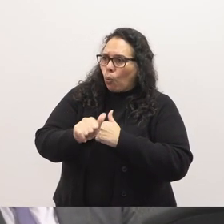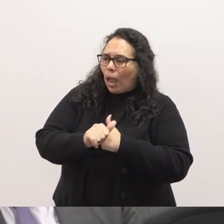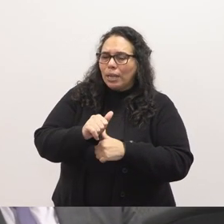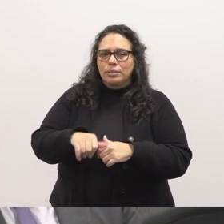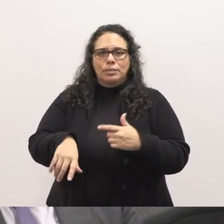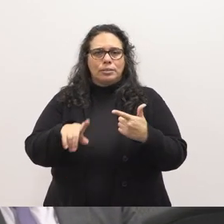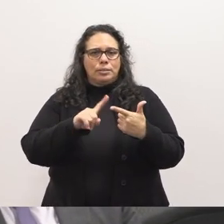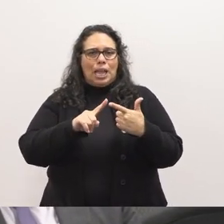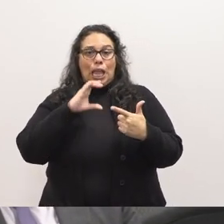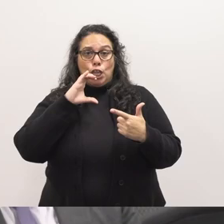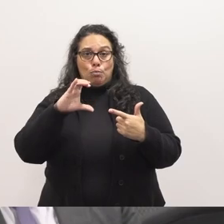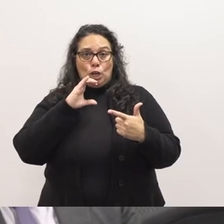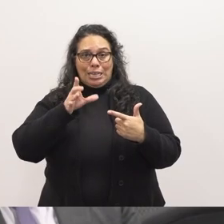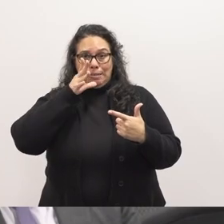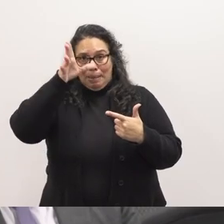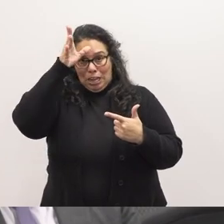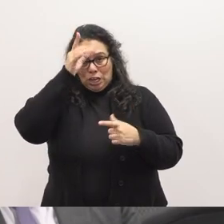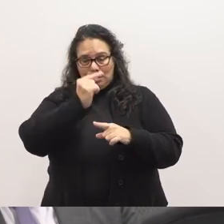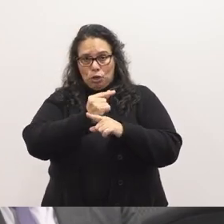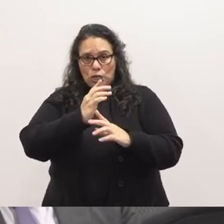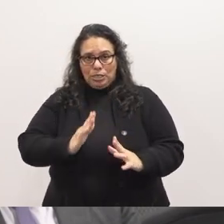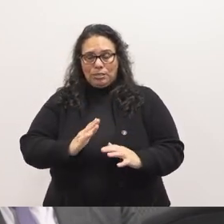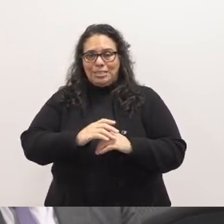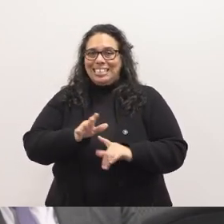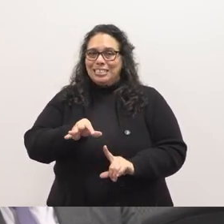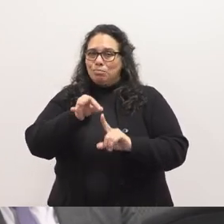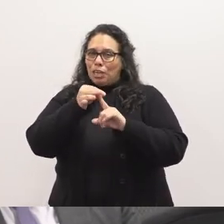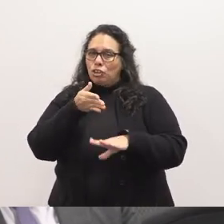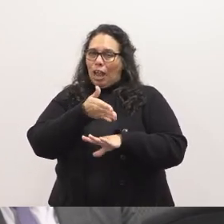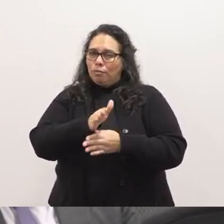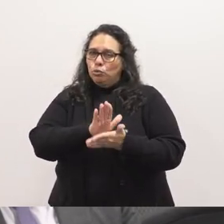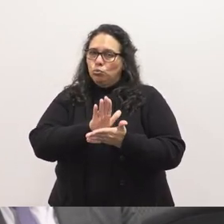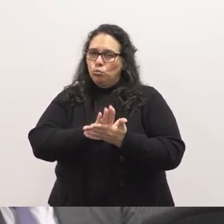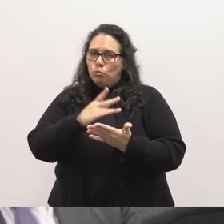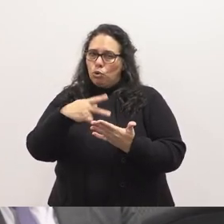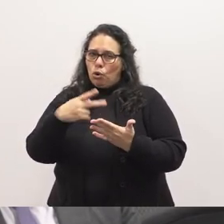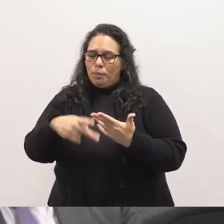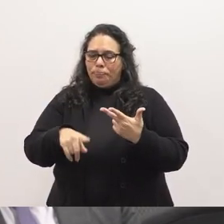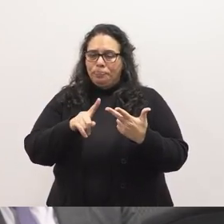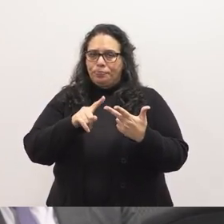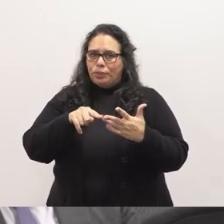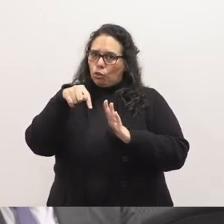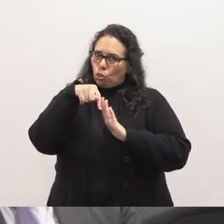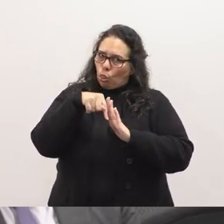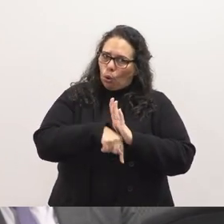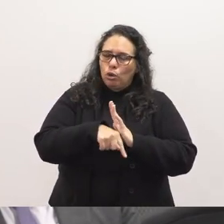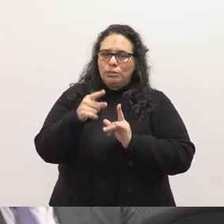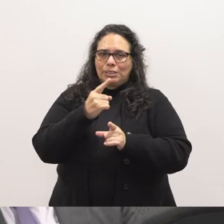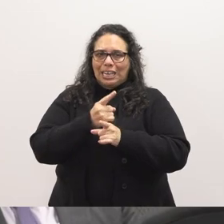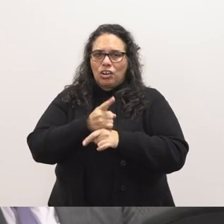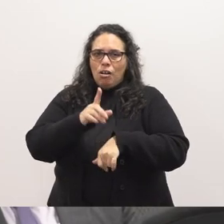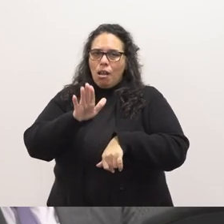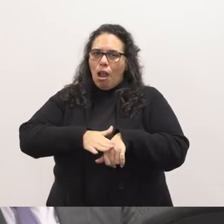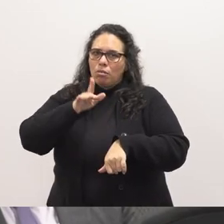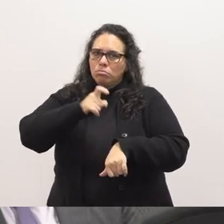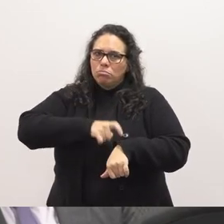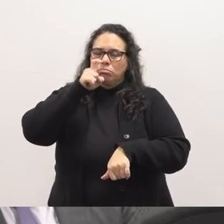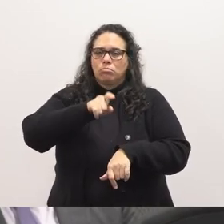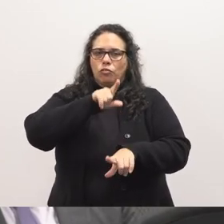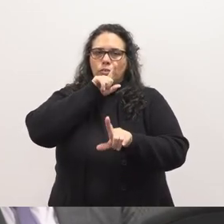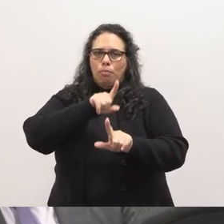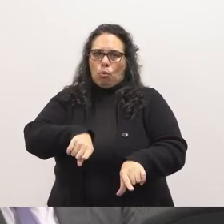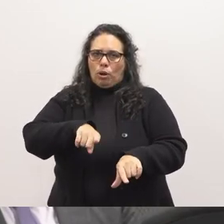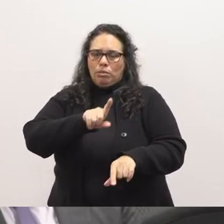parents and guardians and between after-school programs and school day staff. Thorough, accurate, and timely reporting to appropriate persons such as school